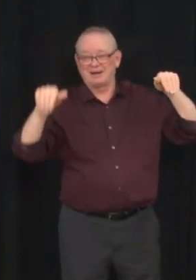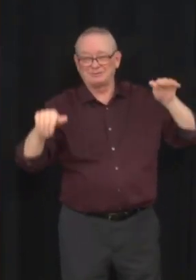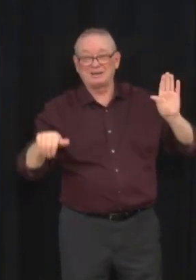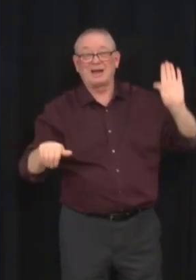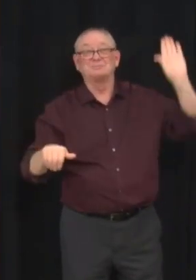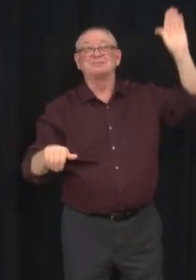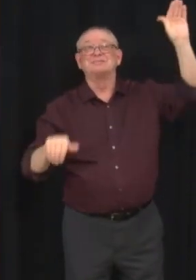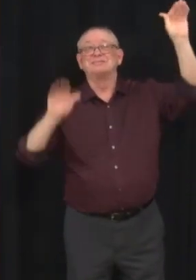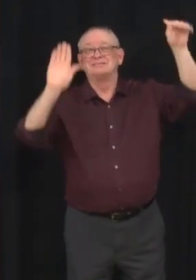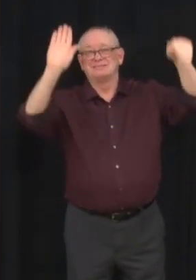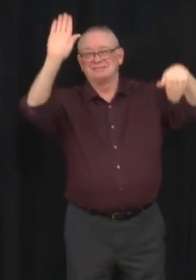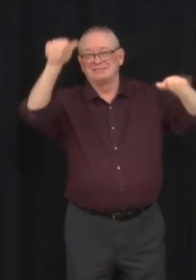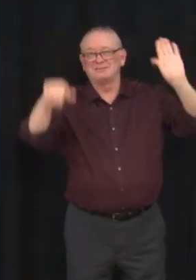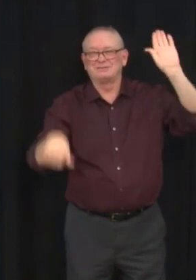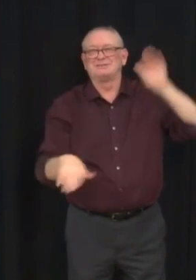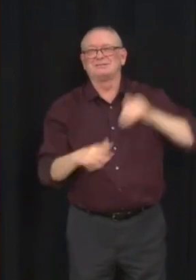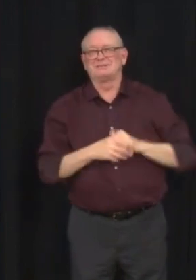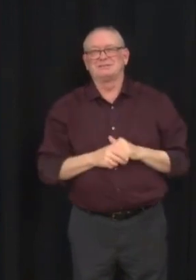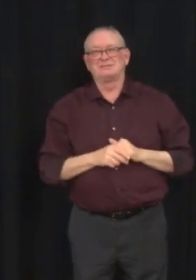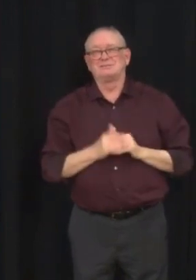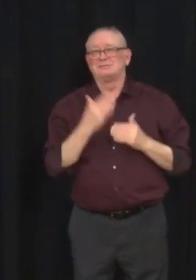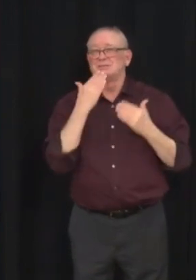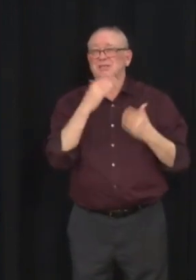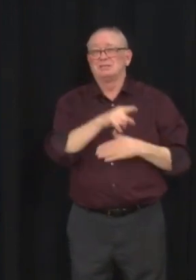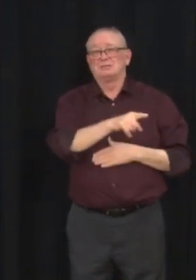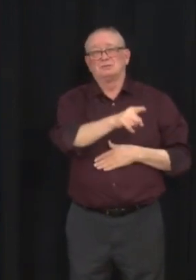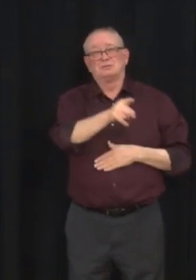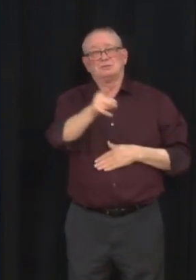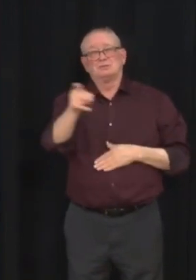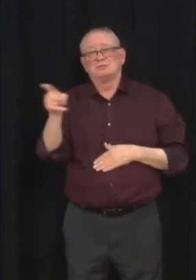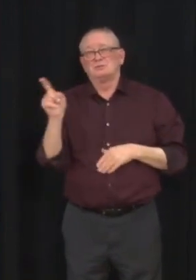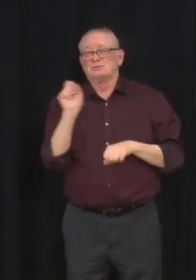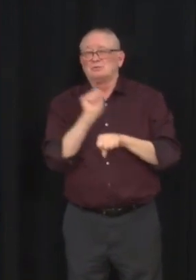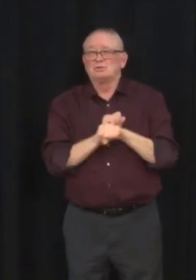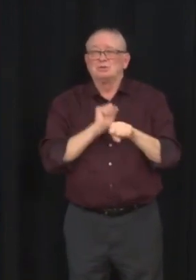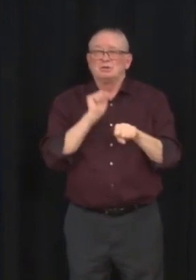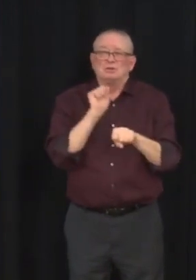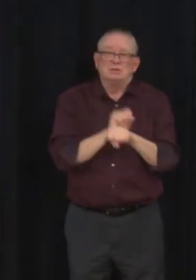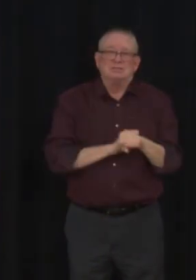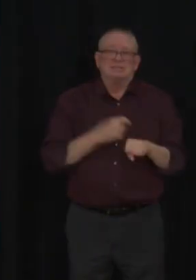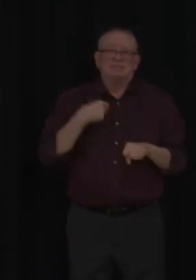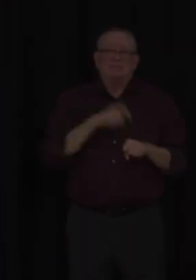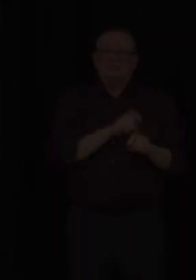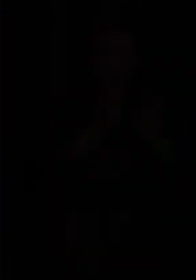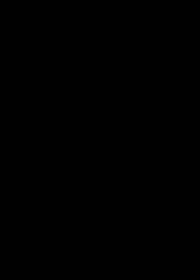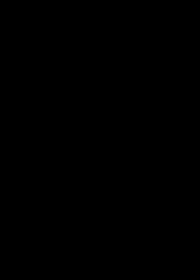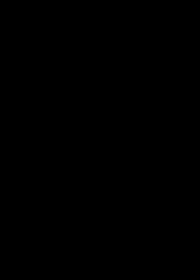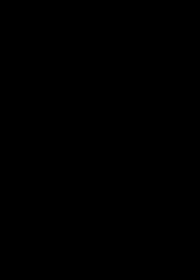thank you. And unfortunately, we do need to prepare for this to get worse before it gets better.